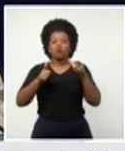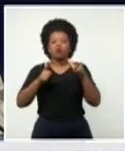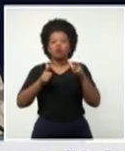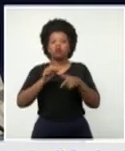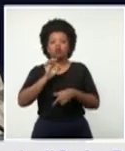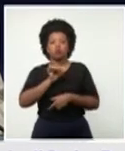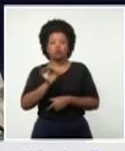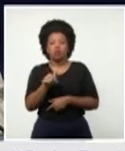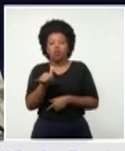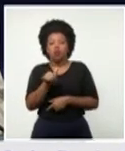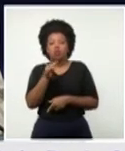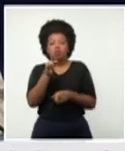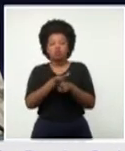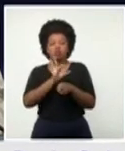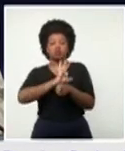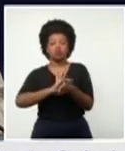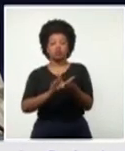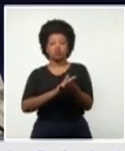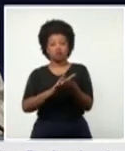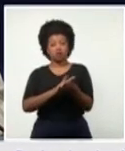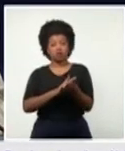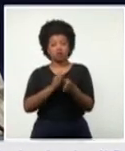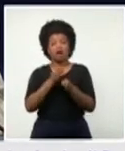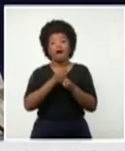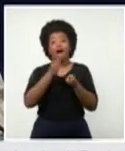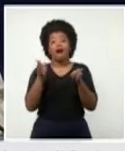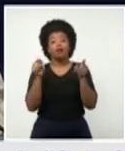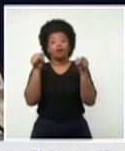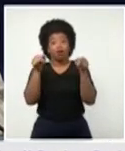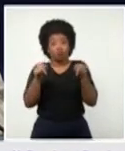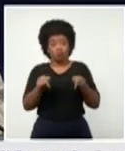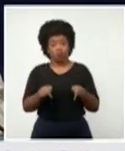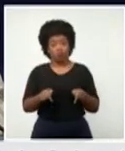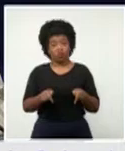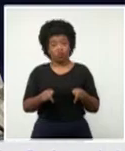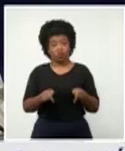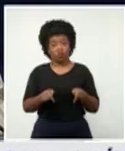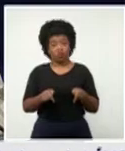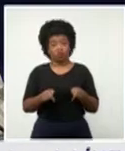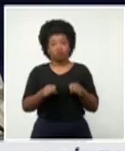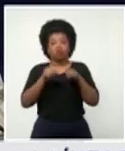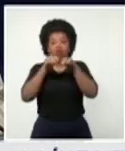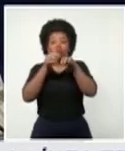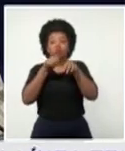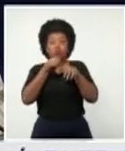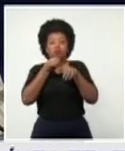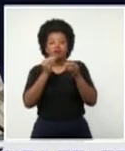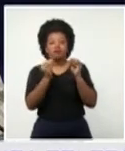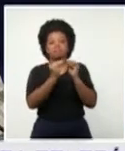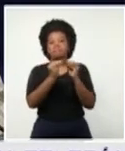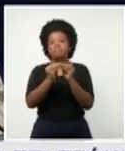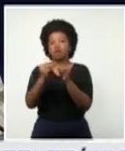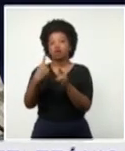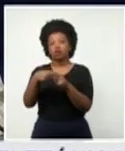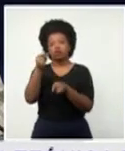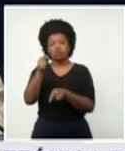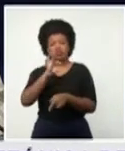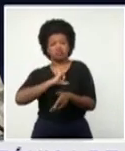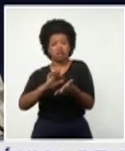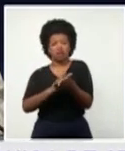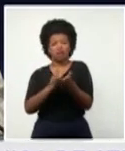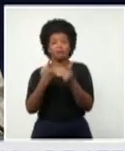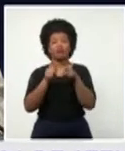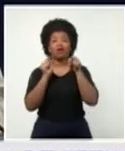cases, they have no symptoms, and nonetheless, they spread the